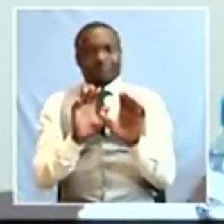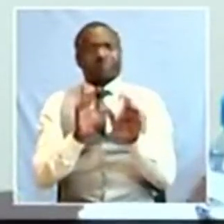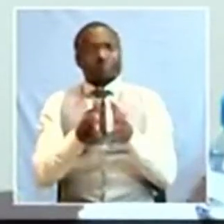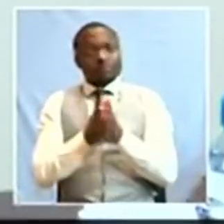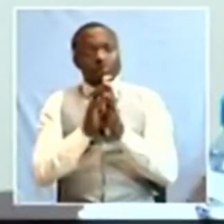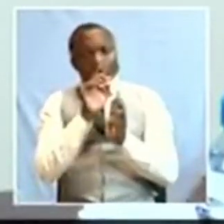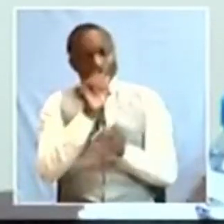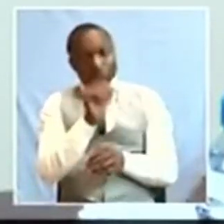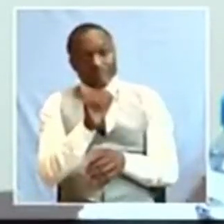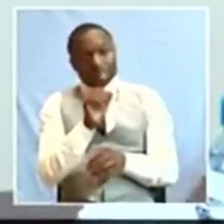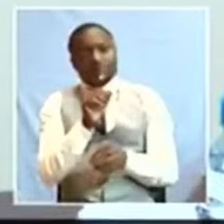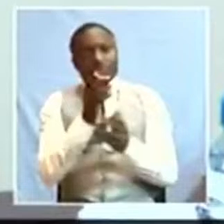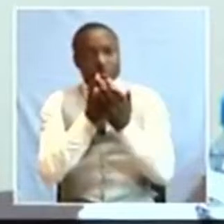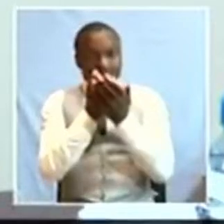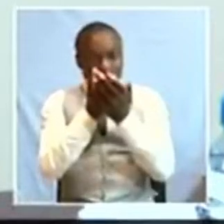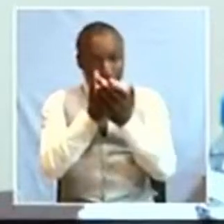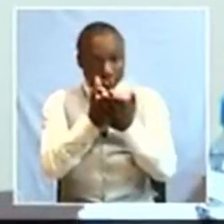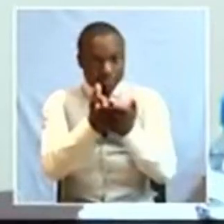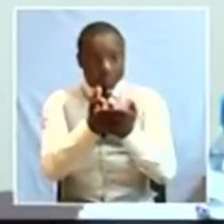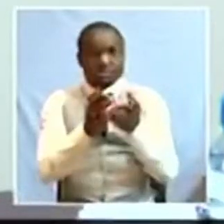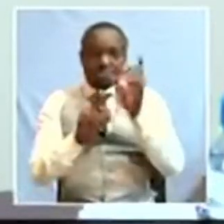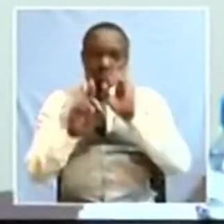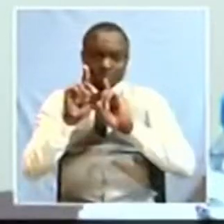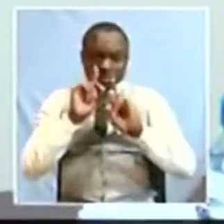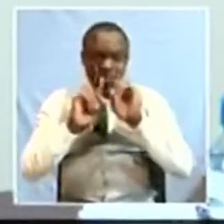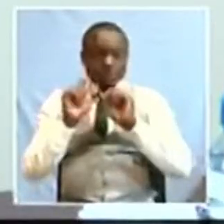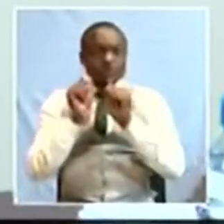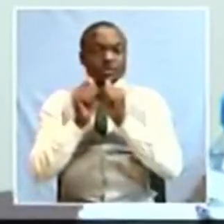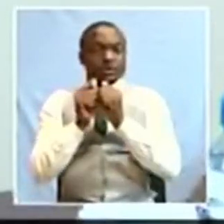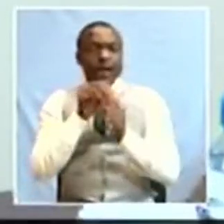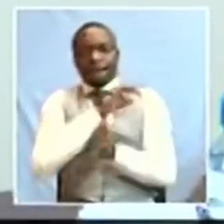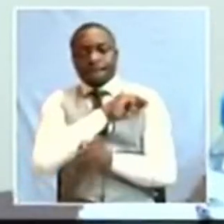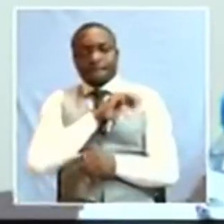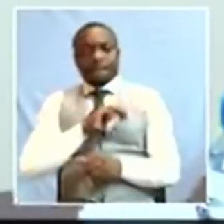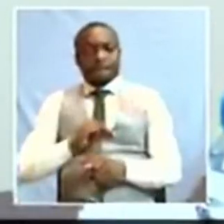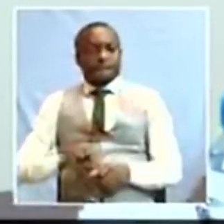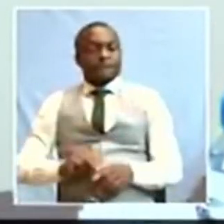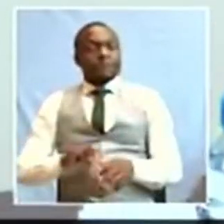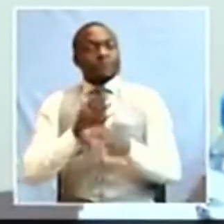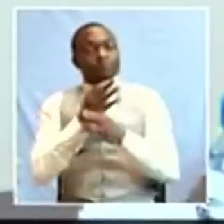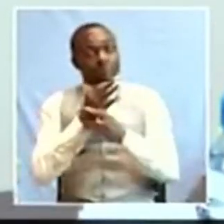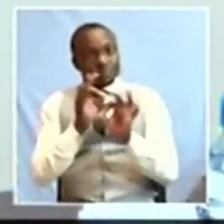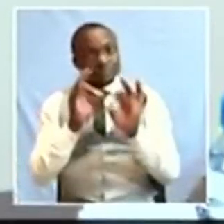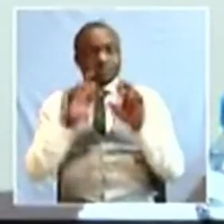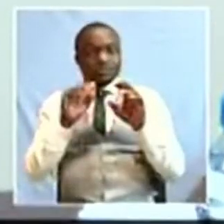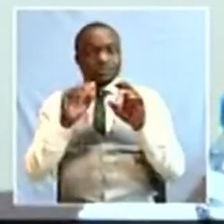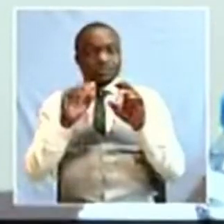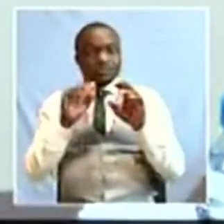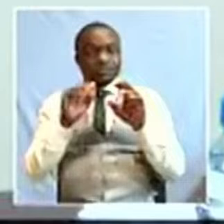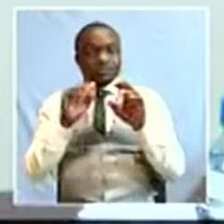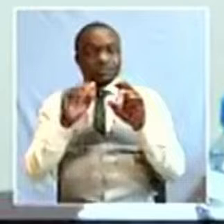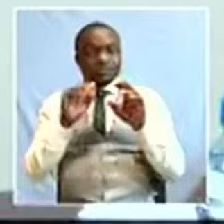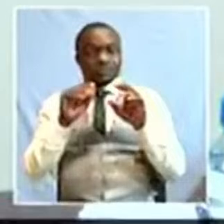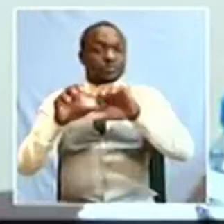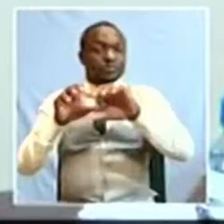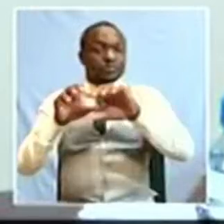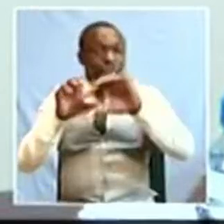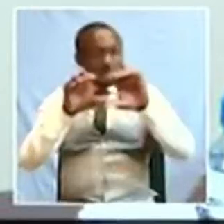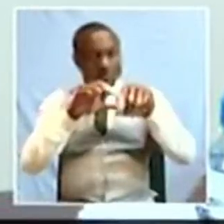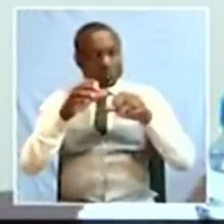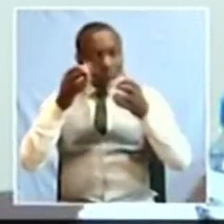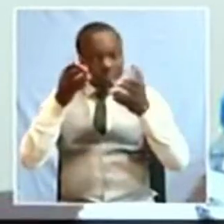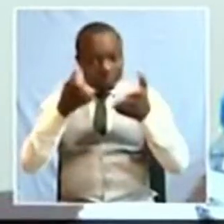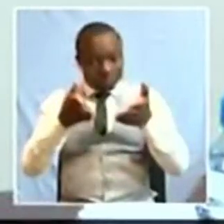ask you to submit and interact with the members freely when called upon to do so. For now,